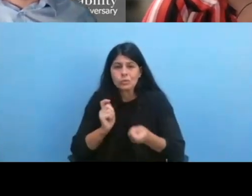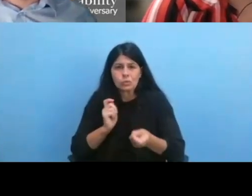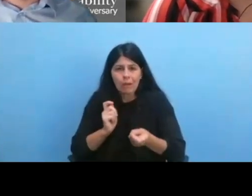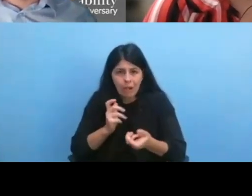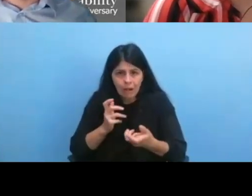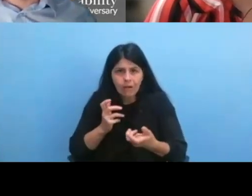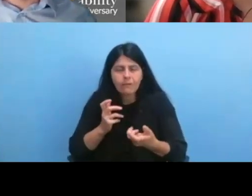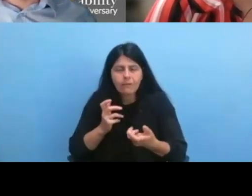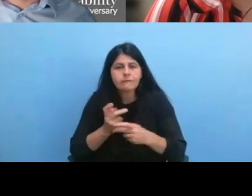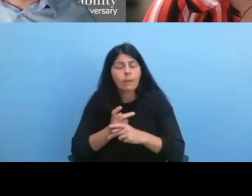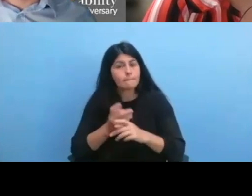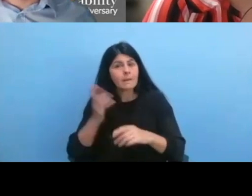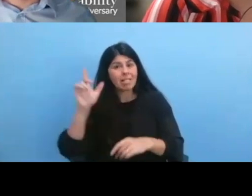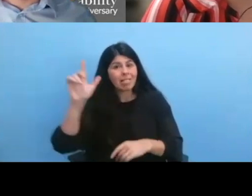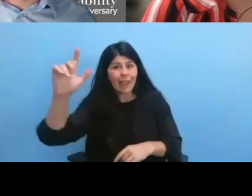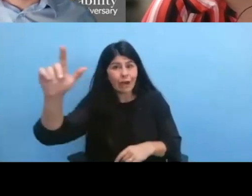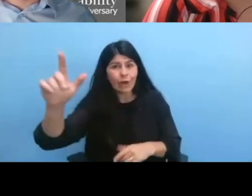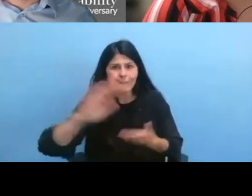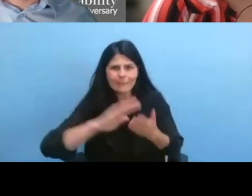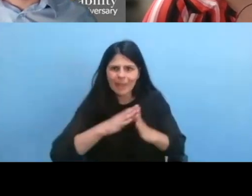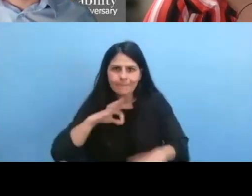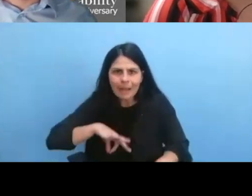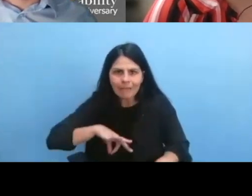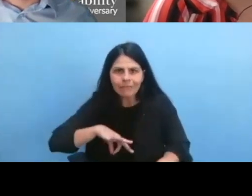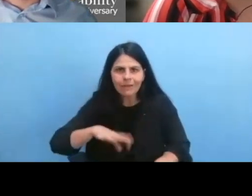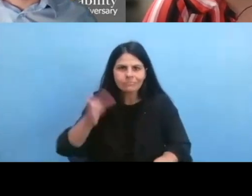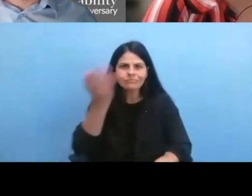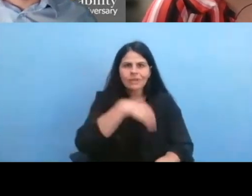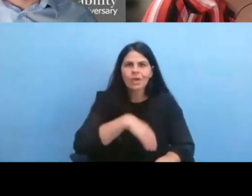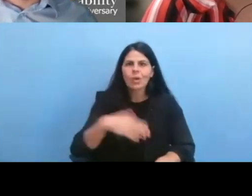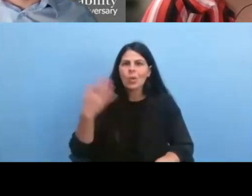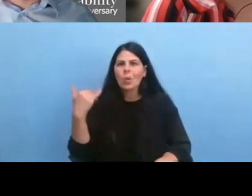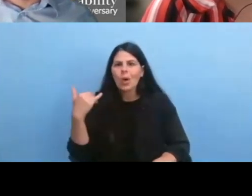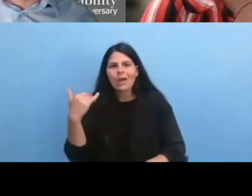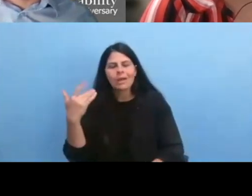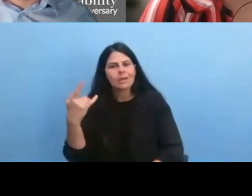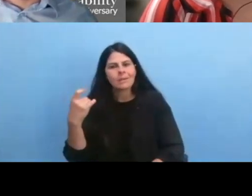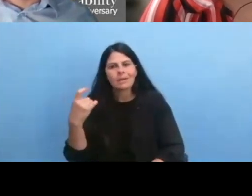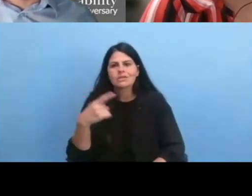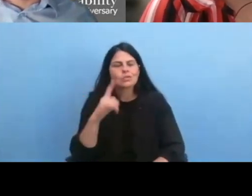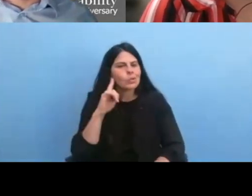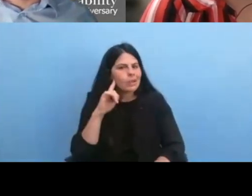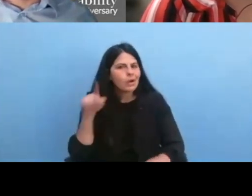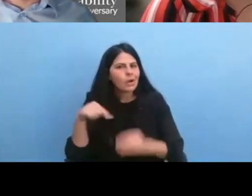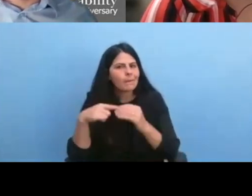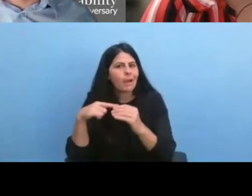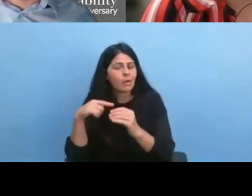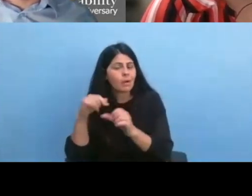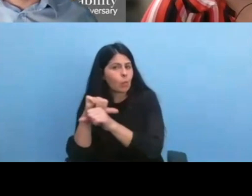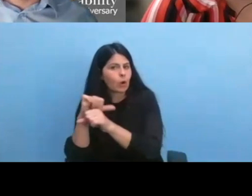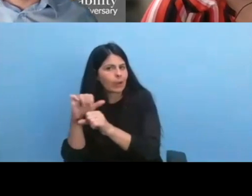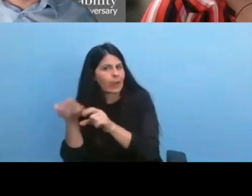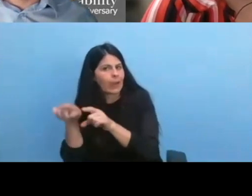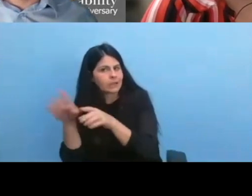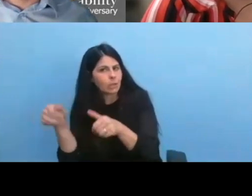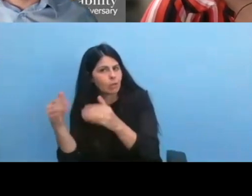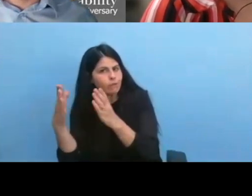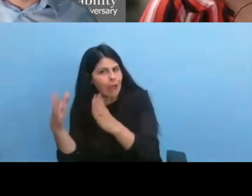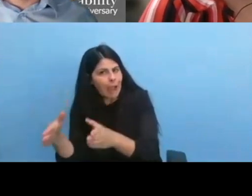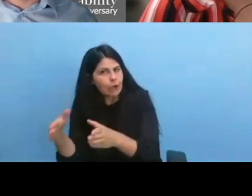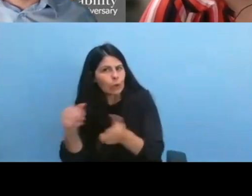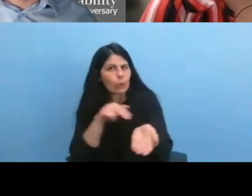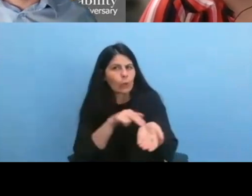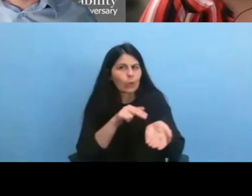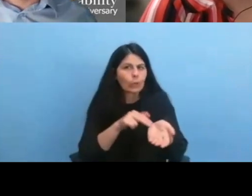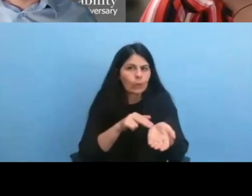because you always hear something in the hospitals working as either a provider or a nurse about like call